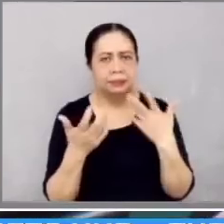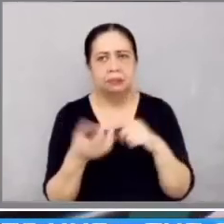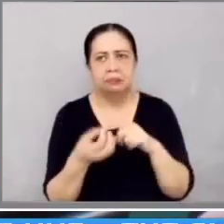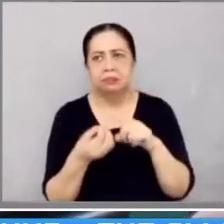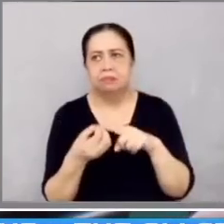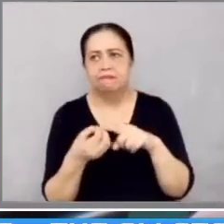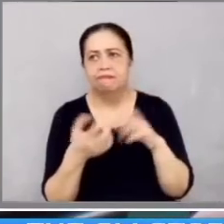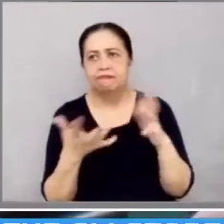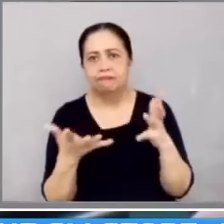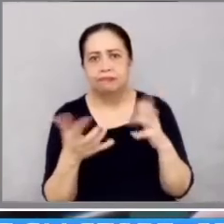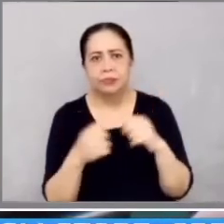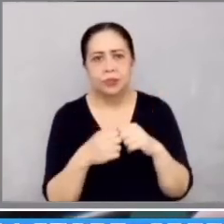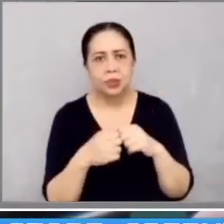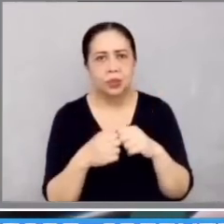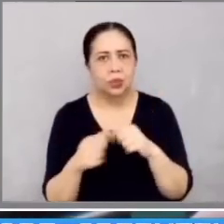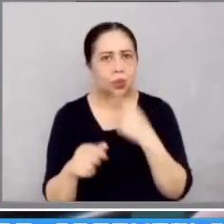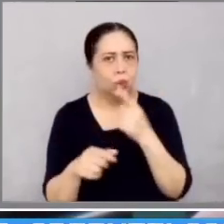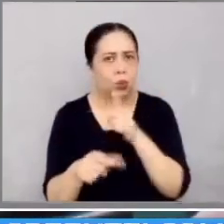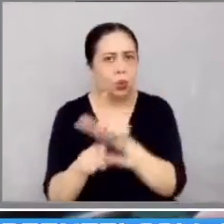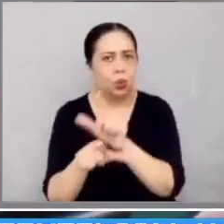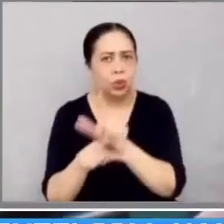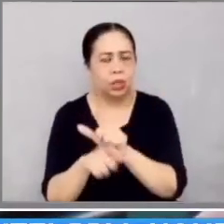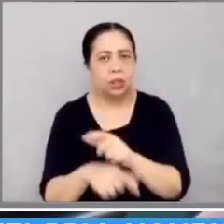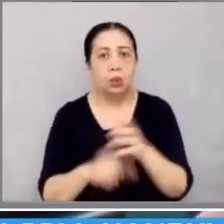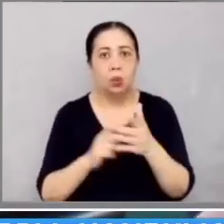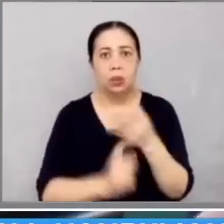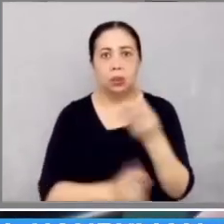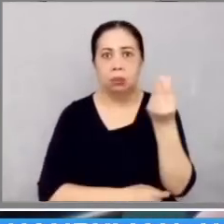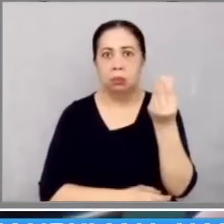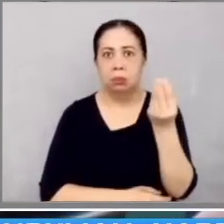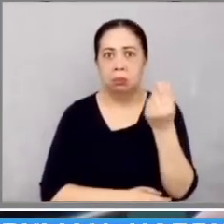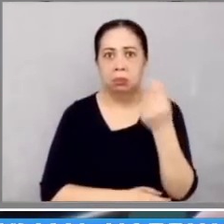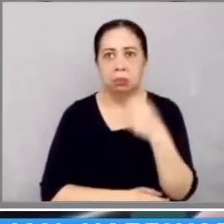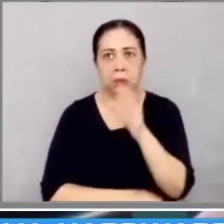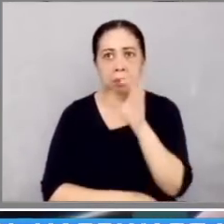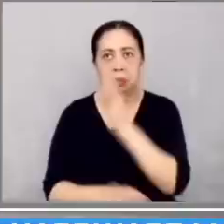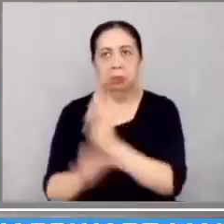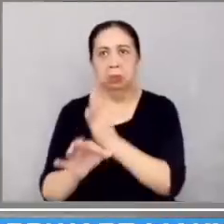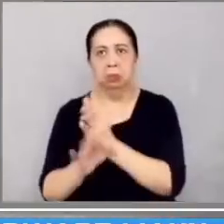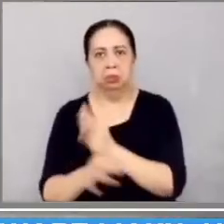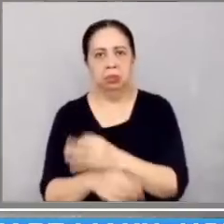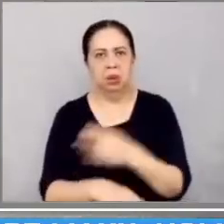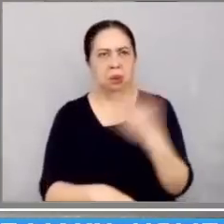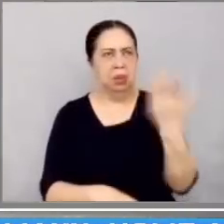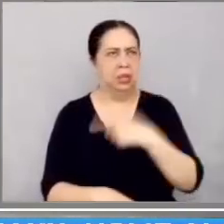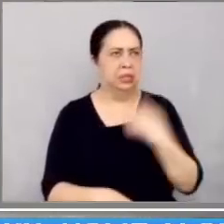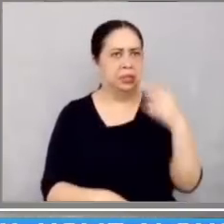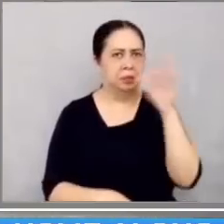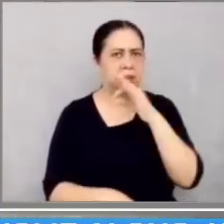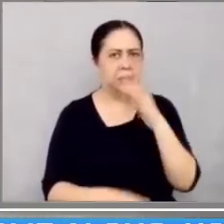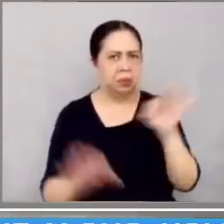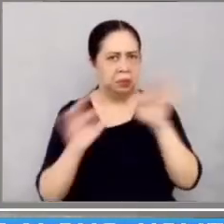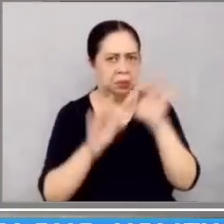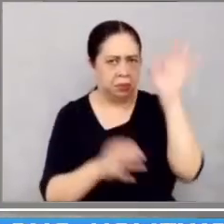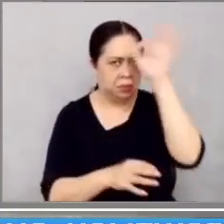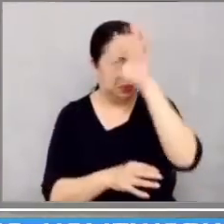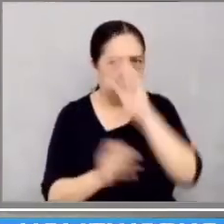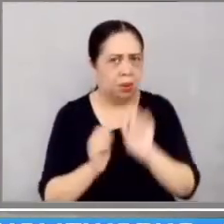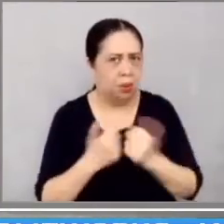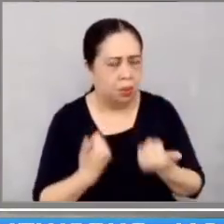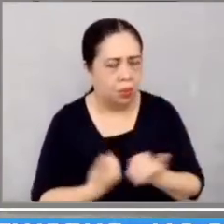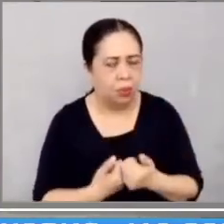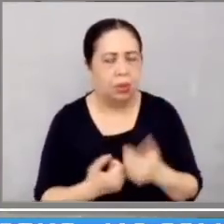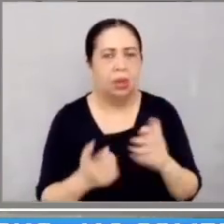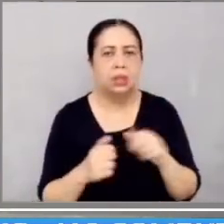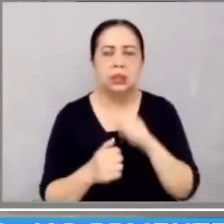the loyalties. Eh kung sa ngalan ng salapi, wala na sigurong Chinese o Filipino. Naungkat din na hindi pinagbabayad